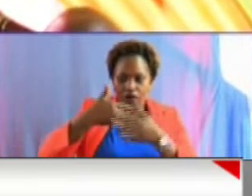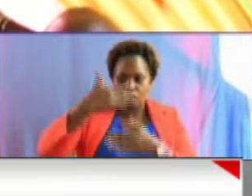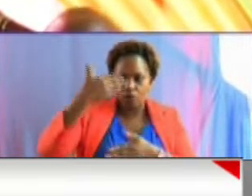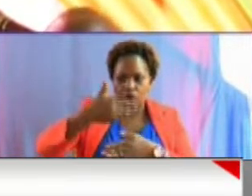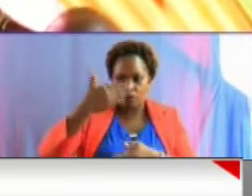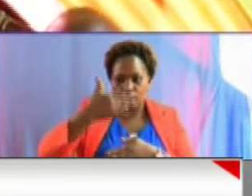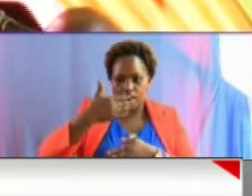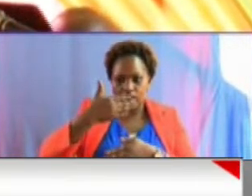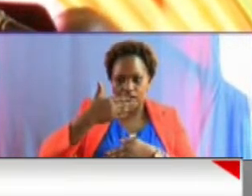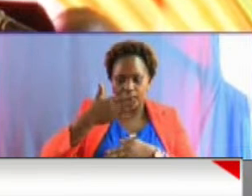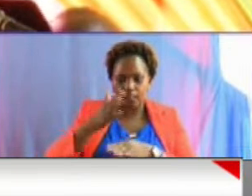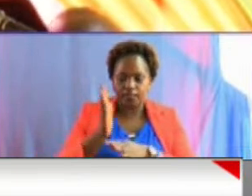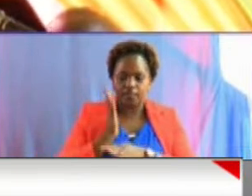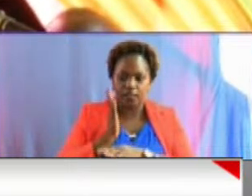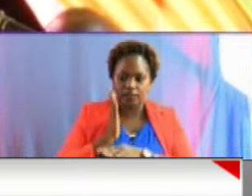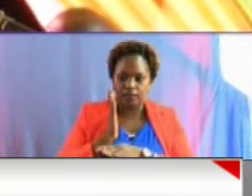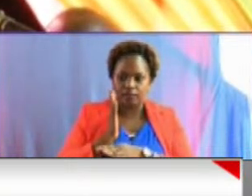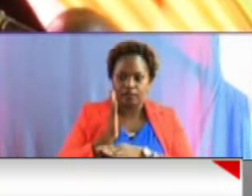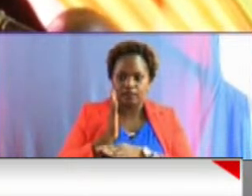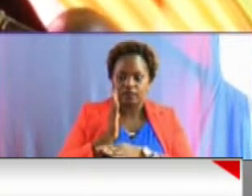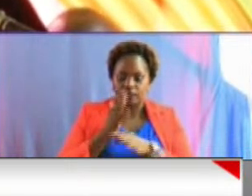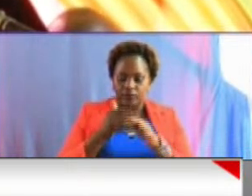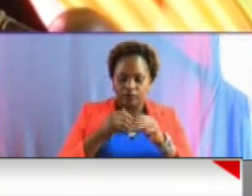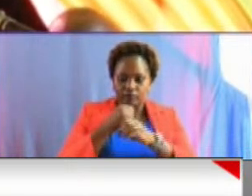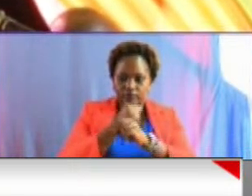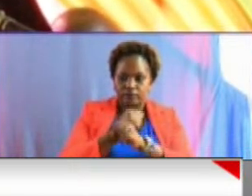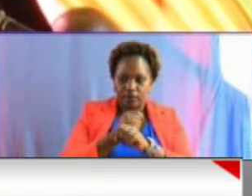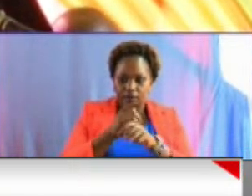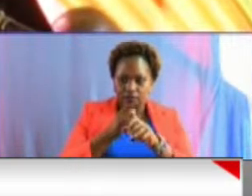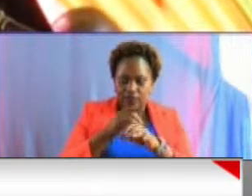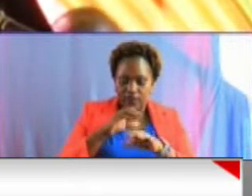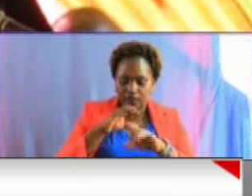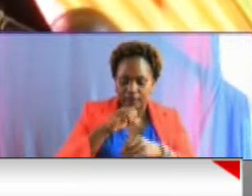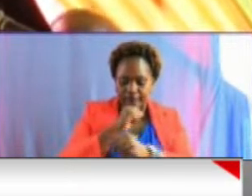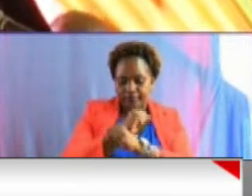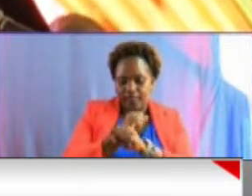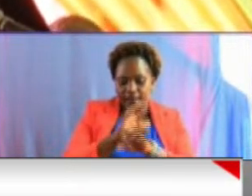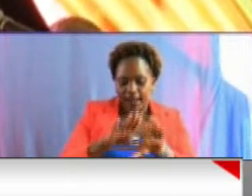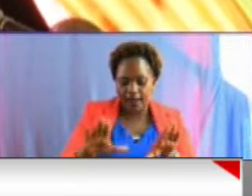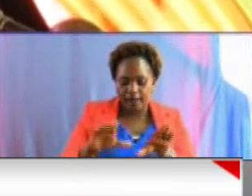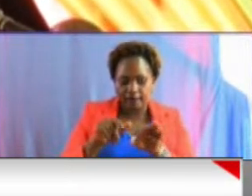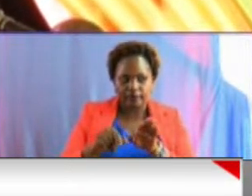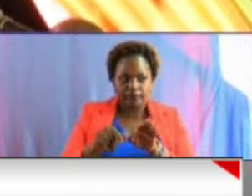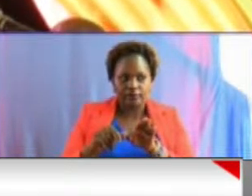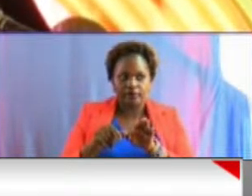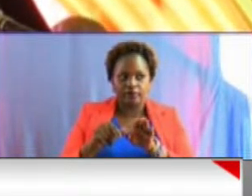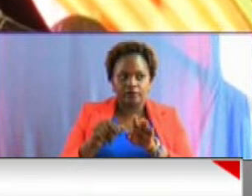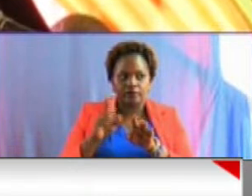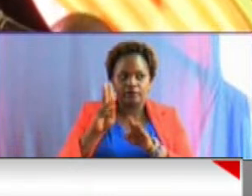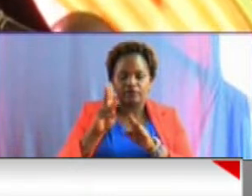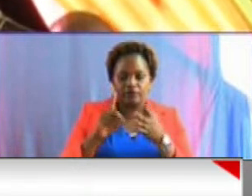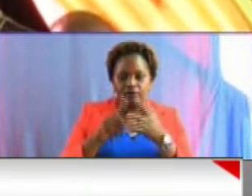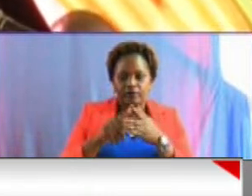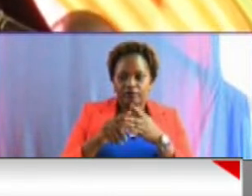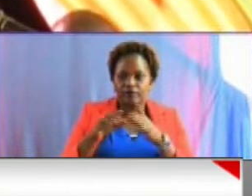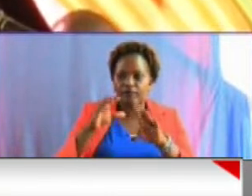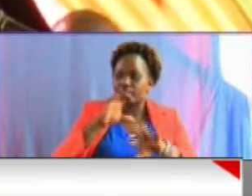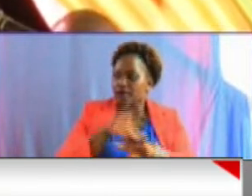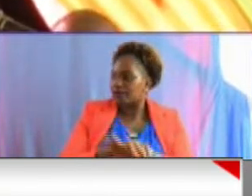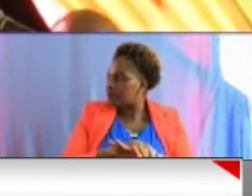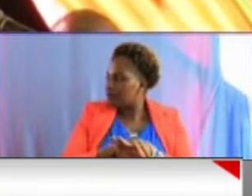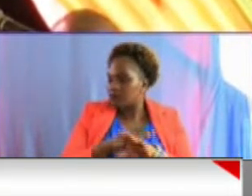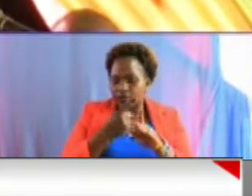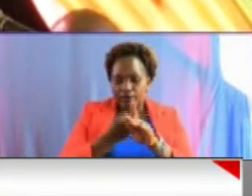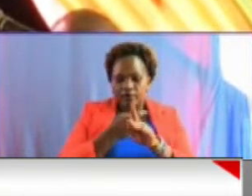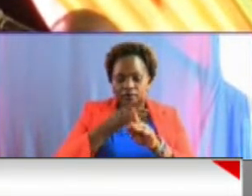enhance security and safeguard the university land against encroachment. 4. Acquisition of 50